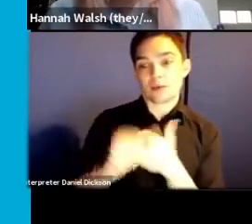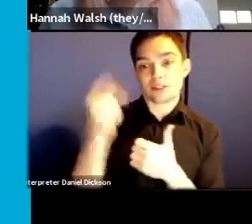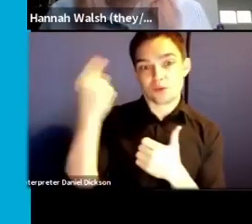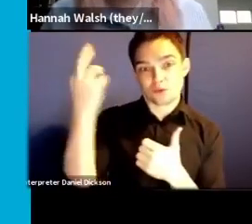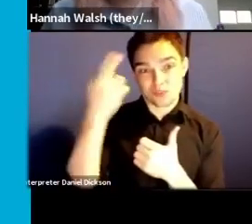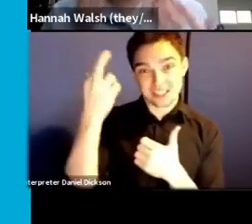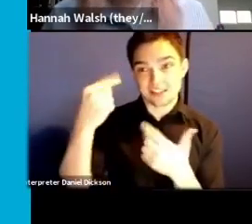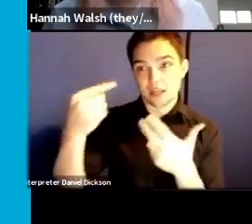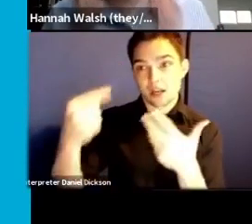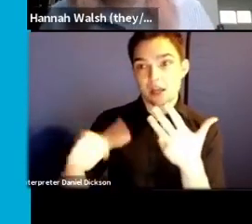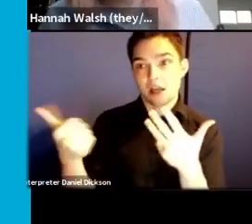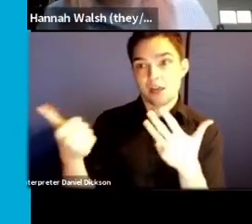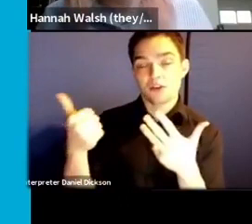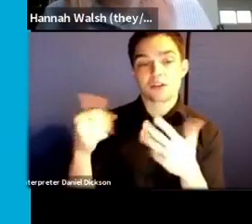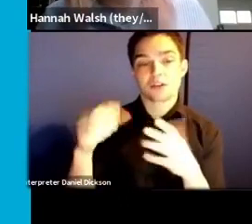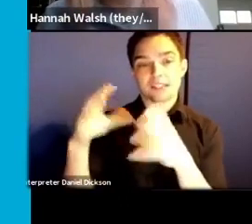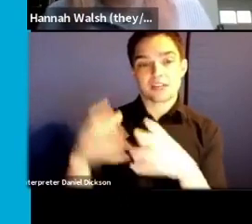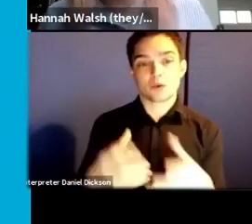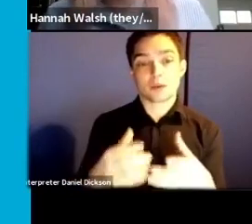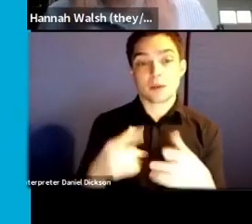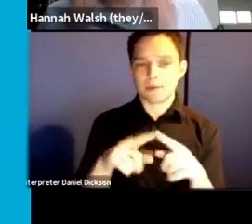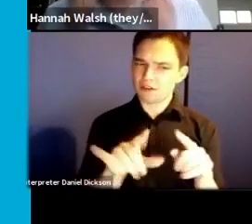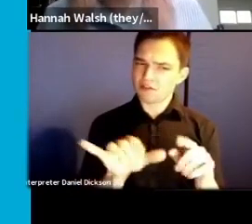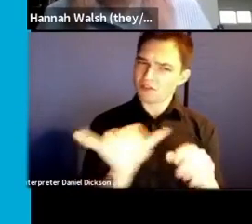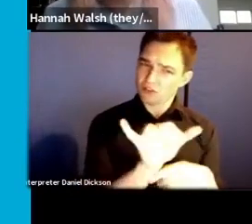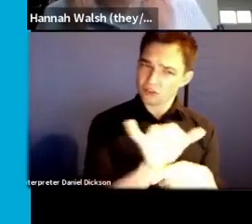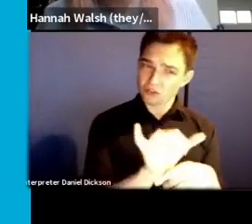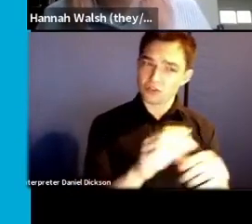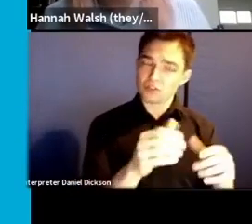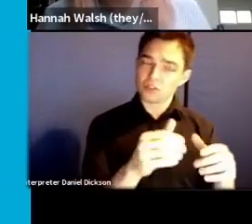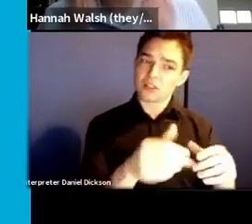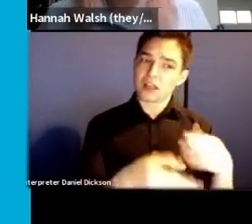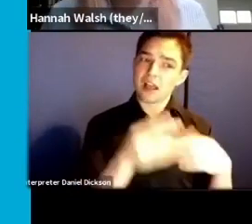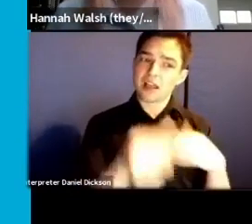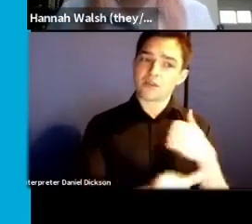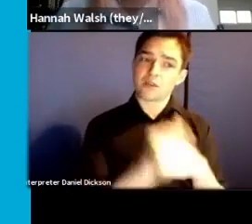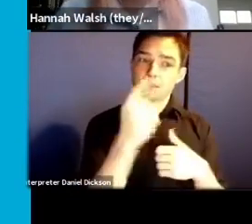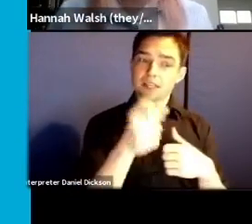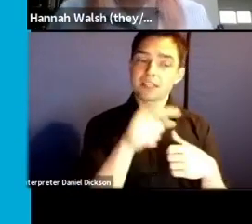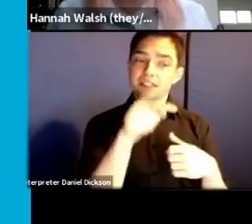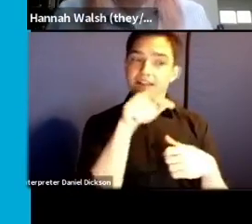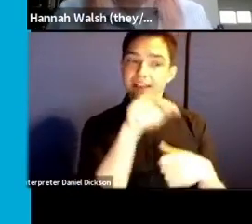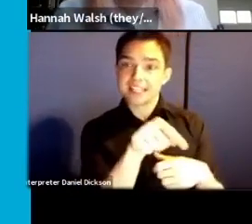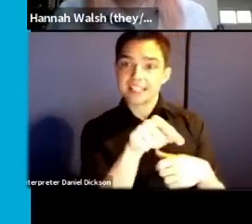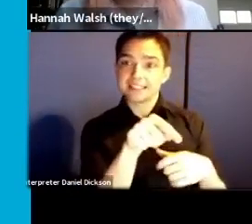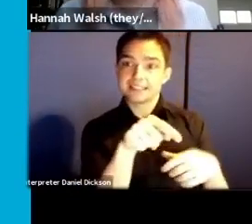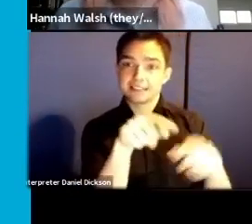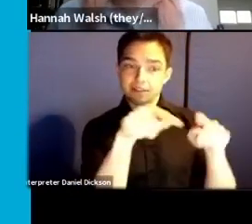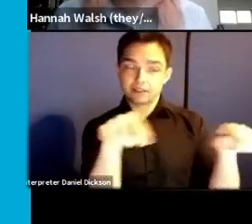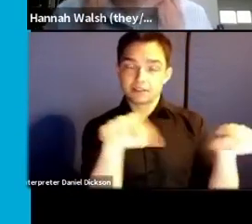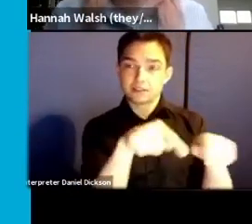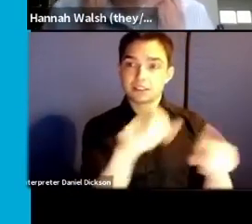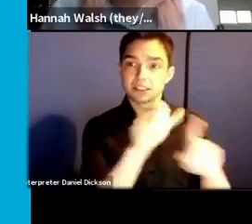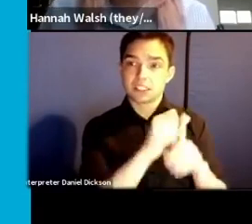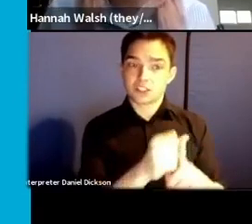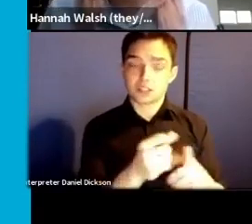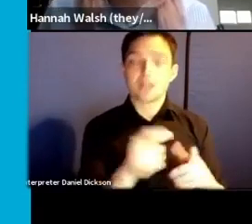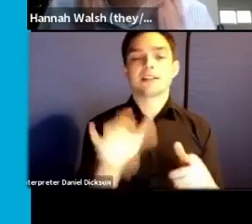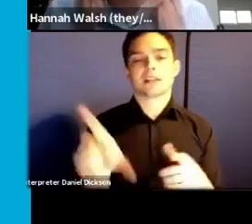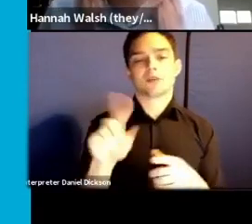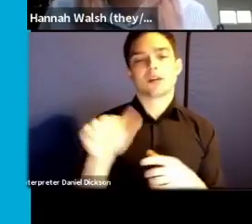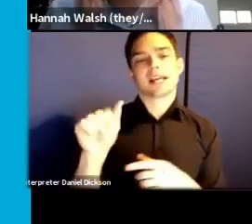other categories, but am I also high risk because of this underlying condition? And that's where you get that